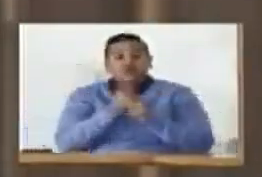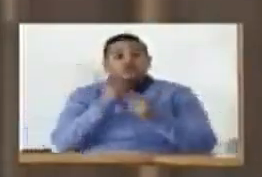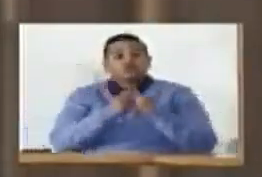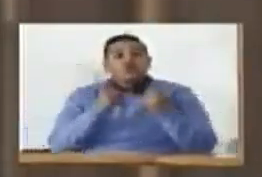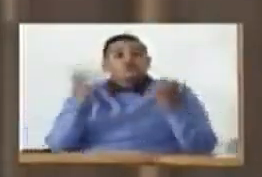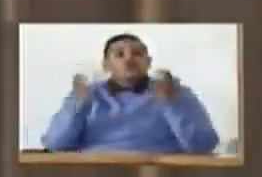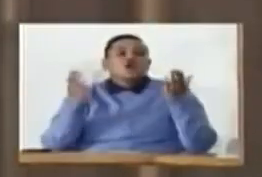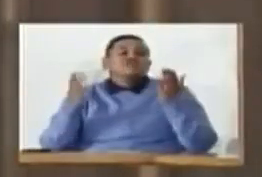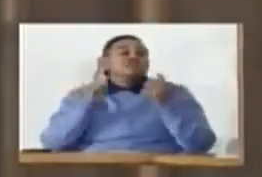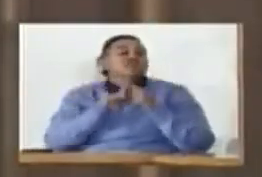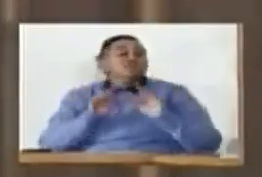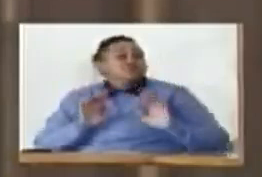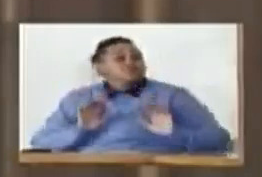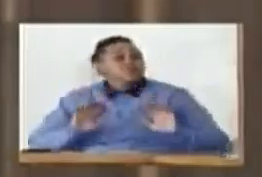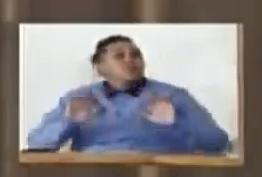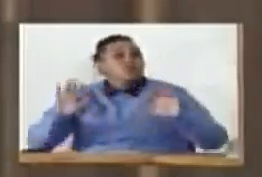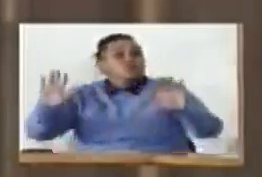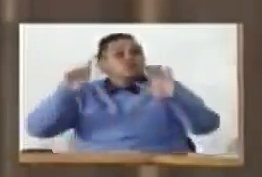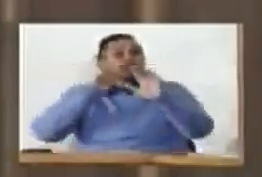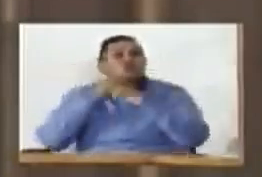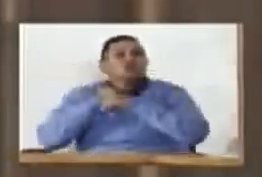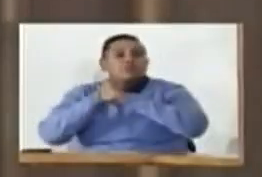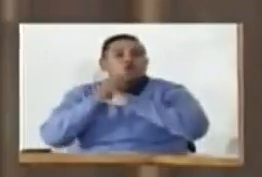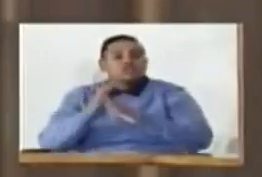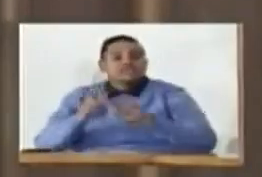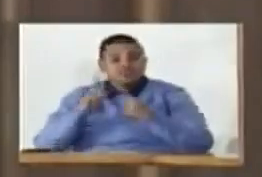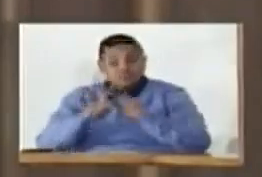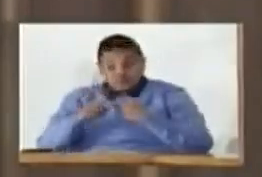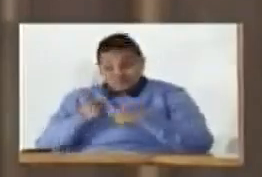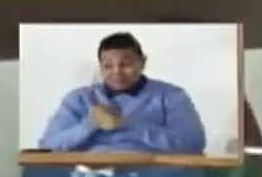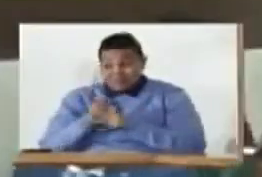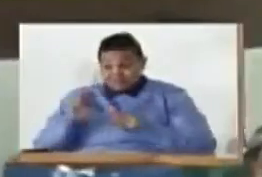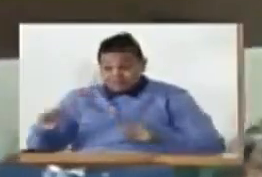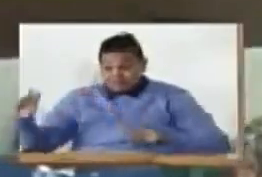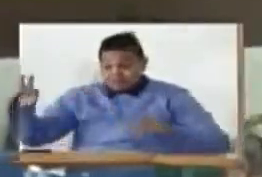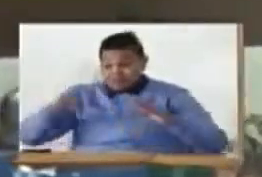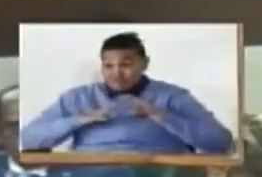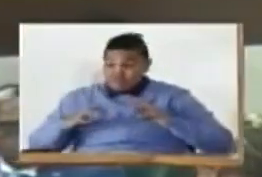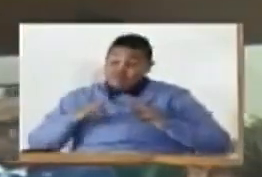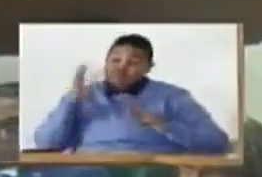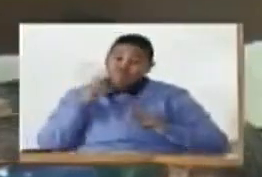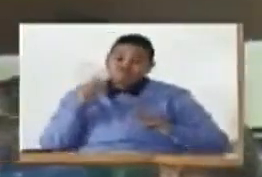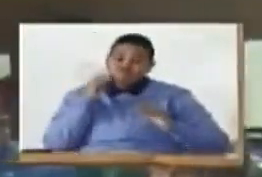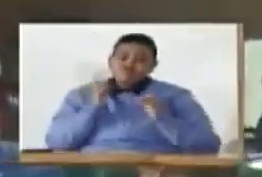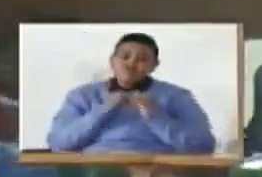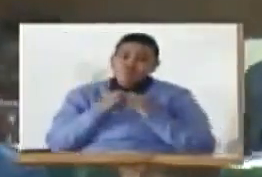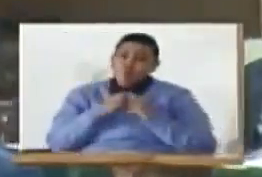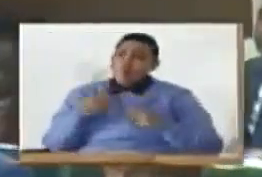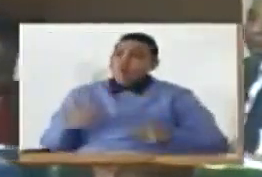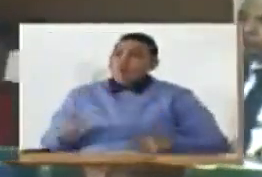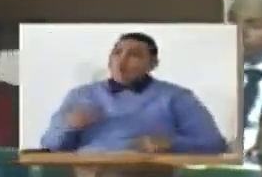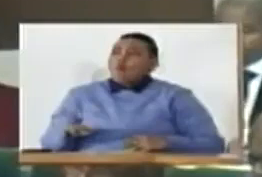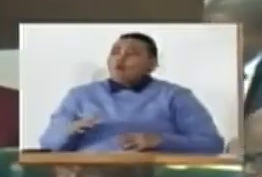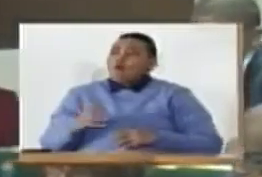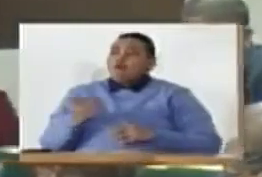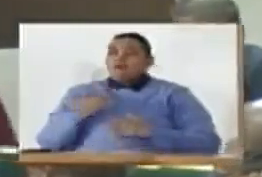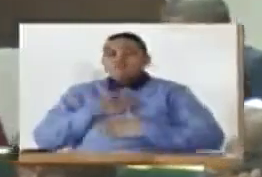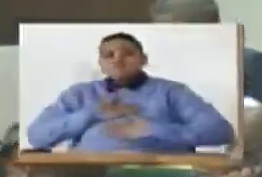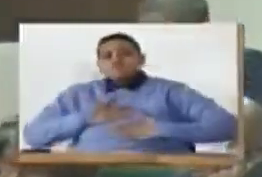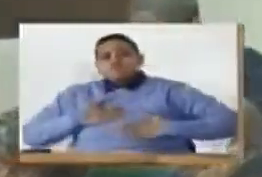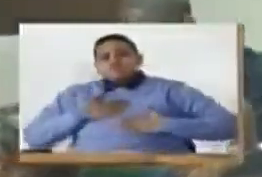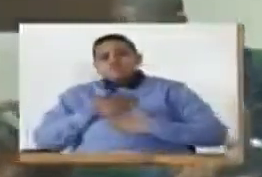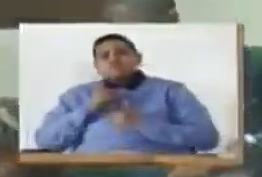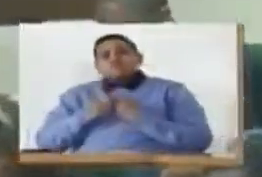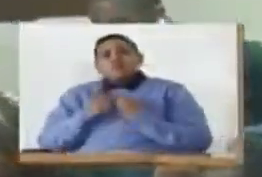services to drive productivity and make the tourism experience more fulfilling and seamless.